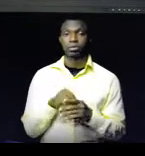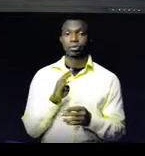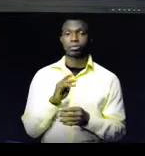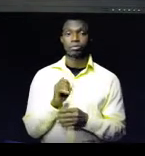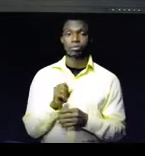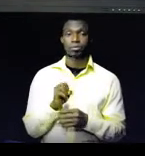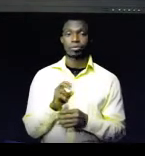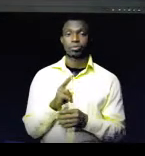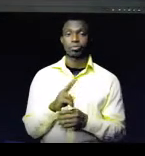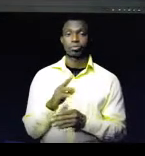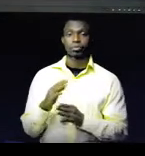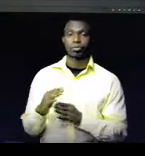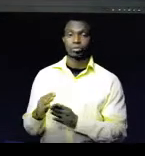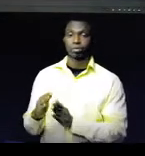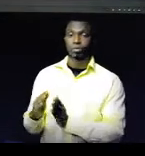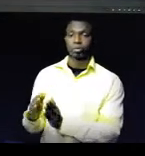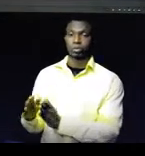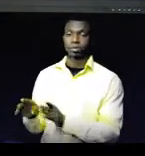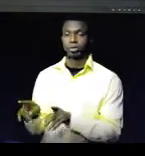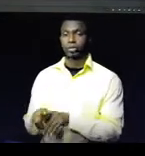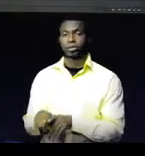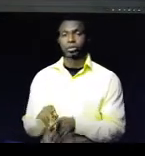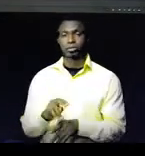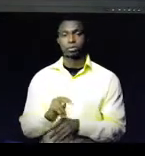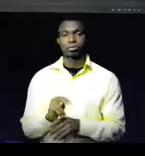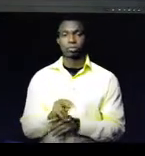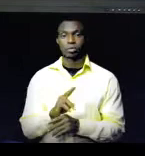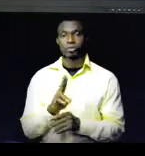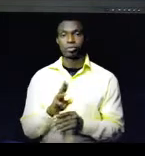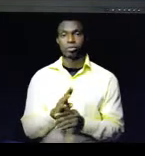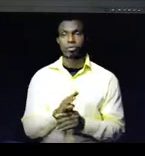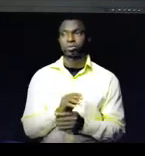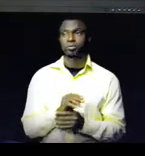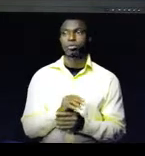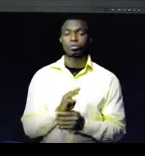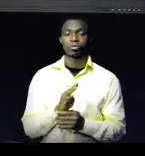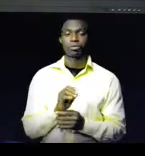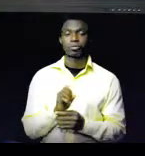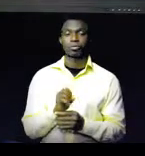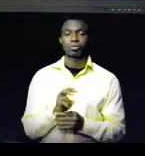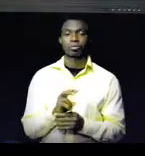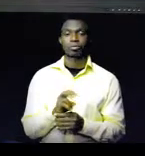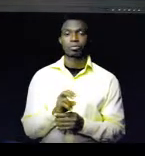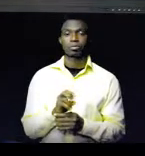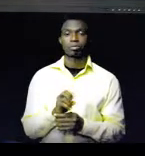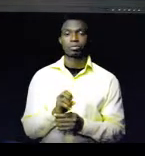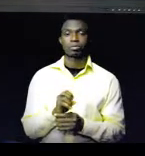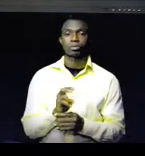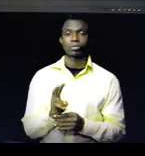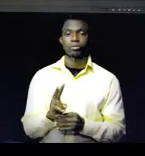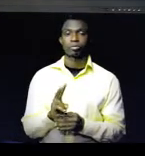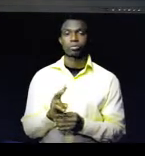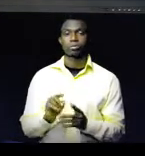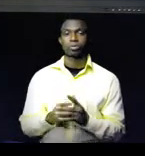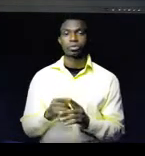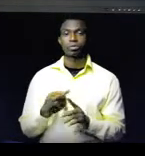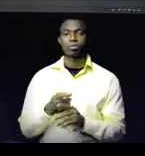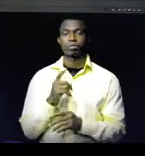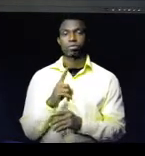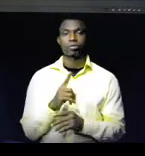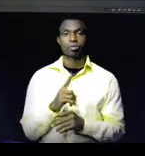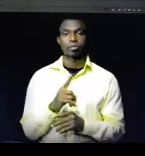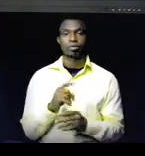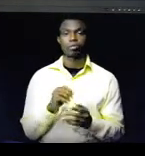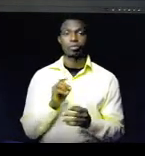arrange as usual using the place values. Remember to put the subtraction sign on your base 2. Now we start from the